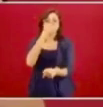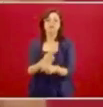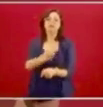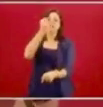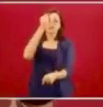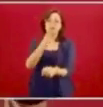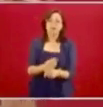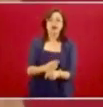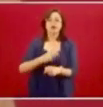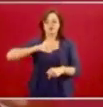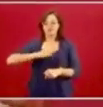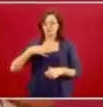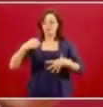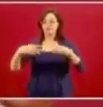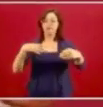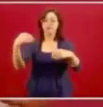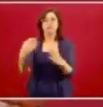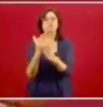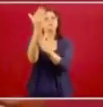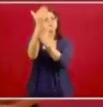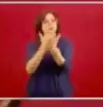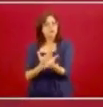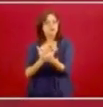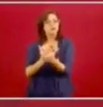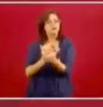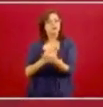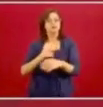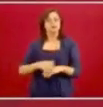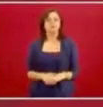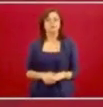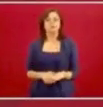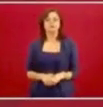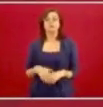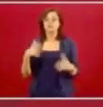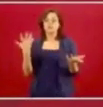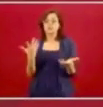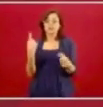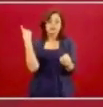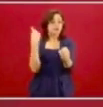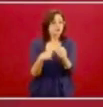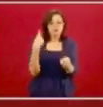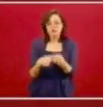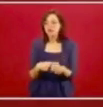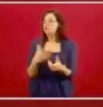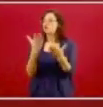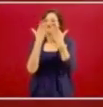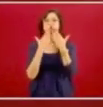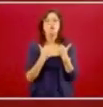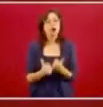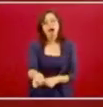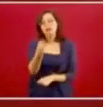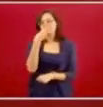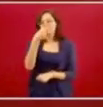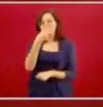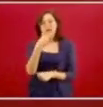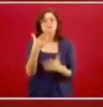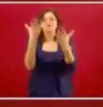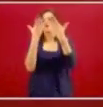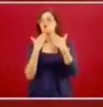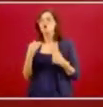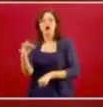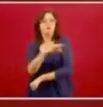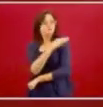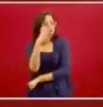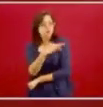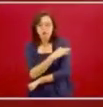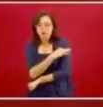not tomorrow, but today, stay home today, because that's how we can decrease the amount